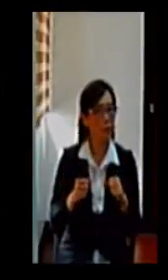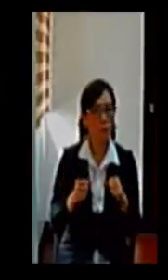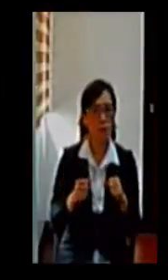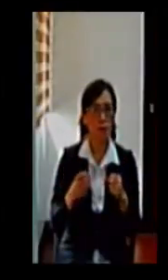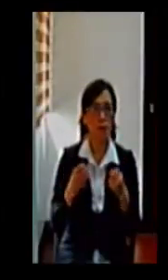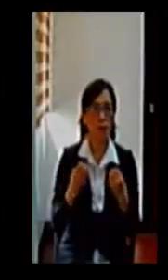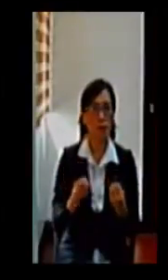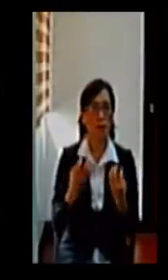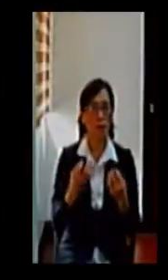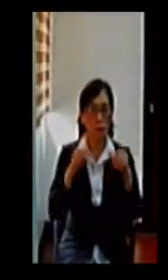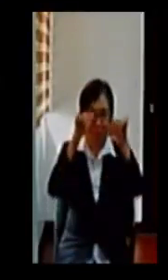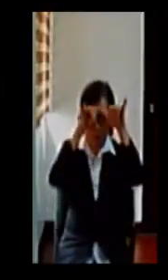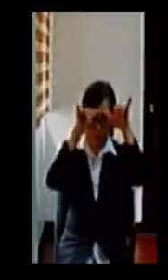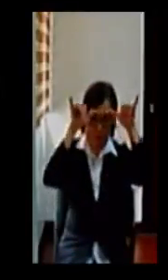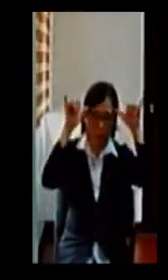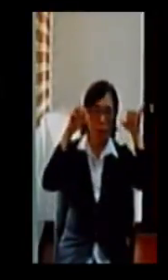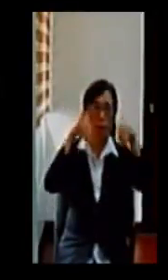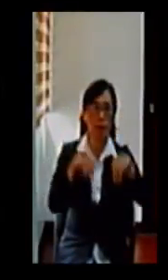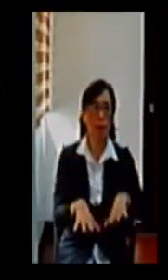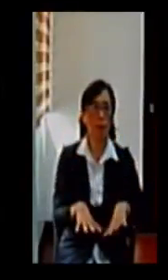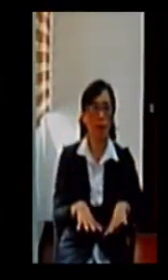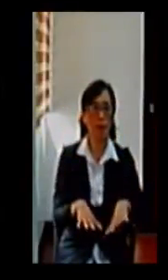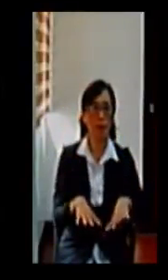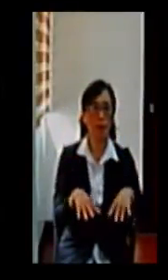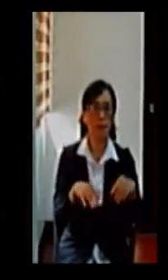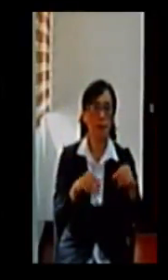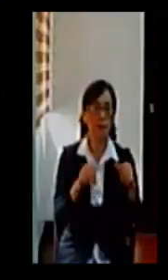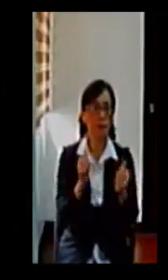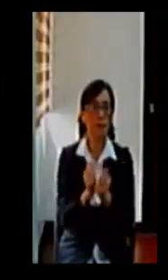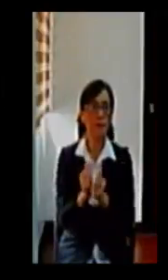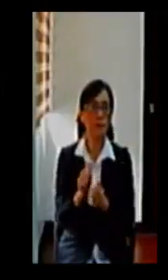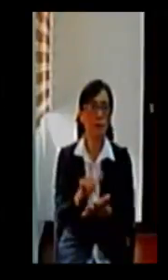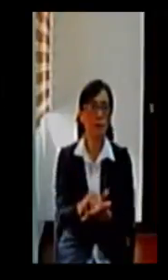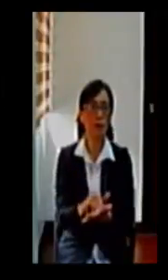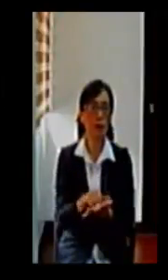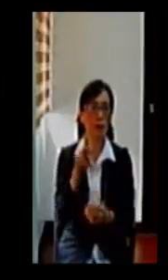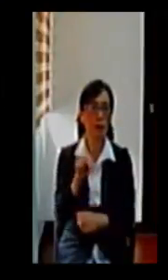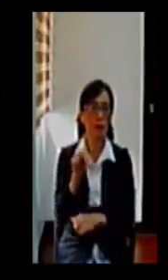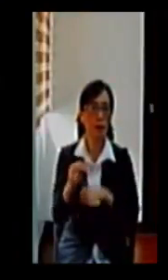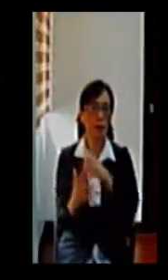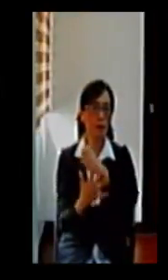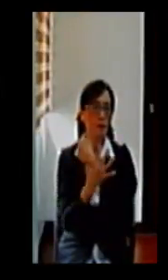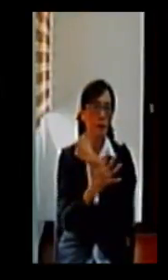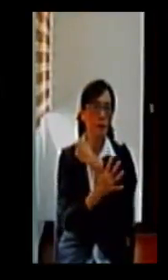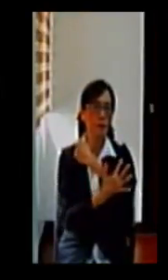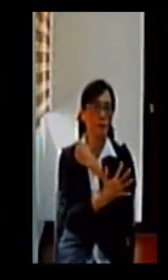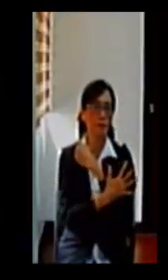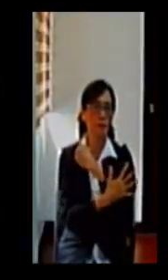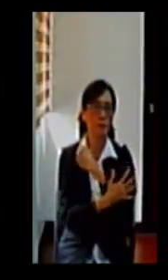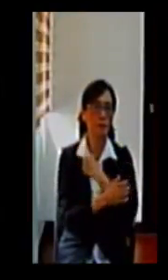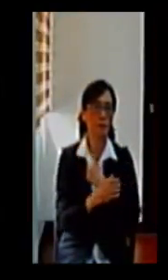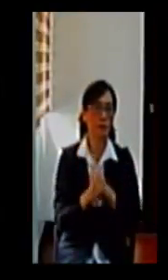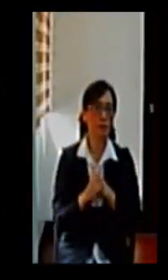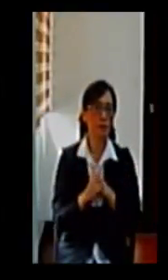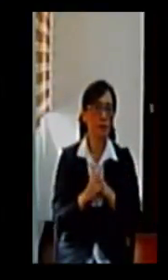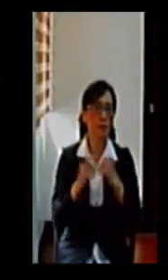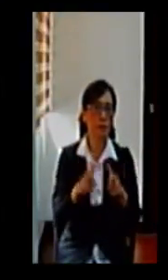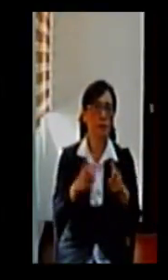crashes. But alongside that, because it needs grasses, when in the